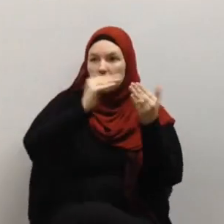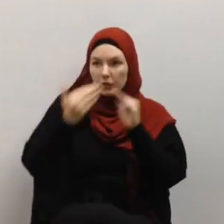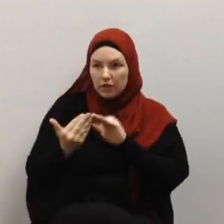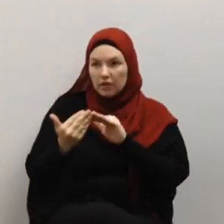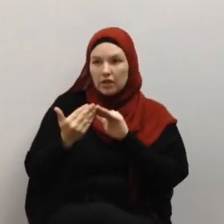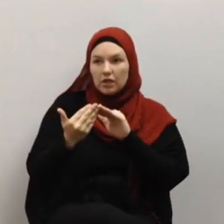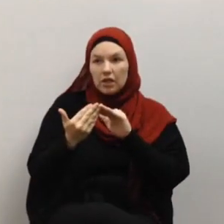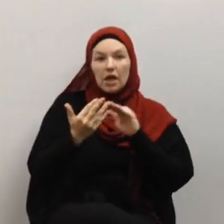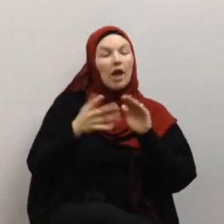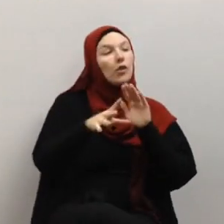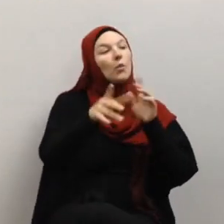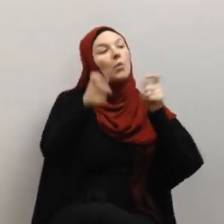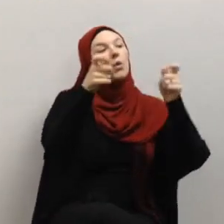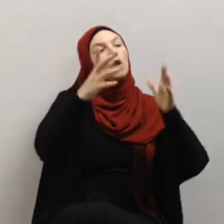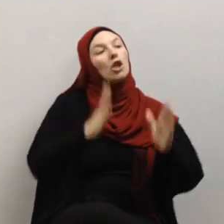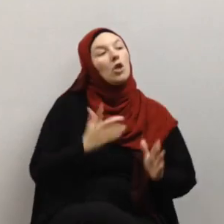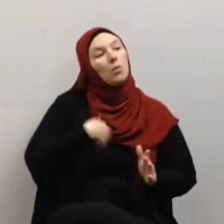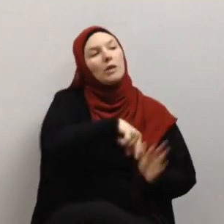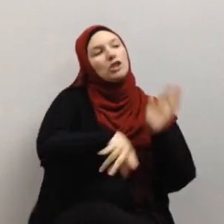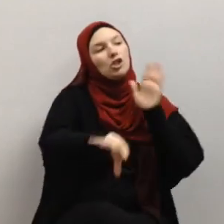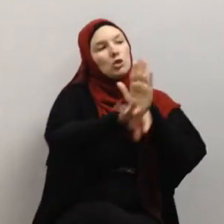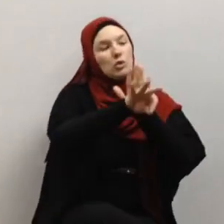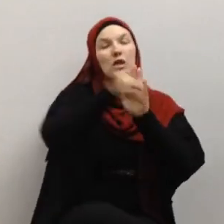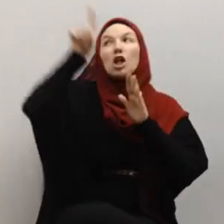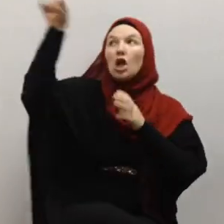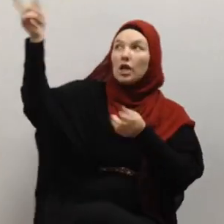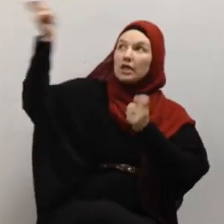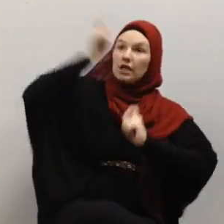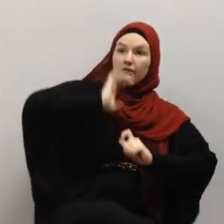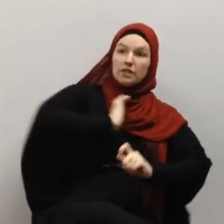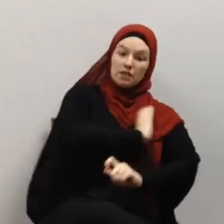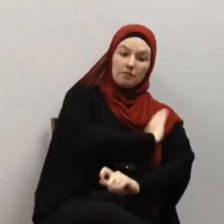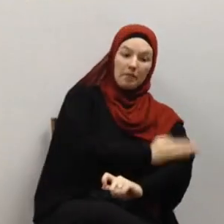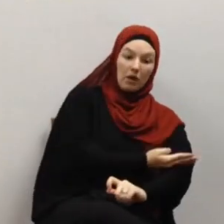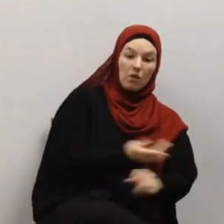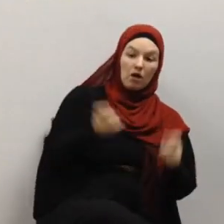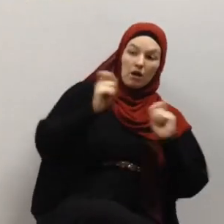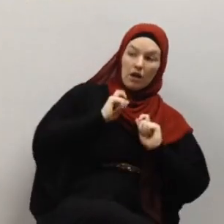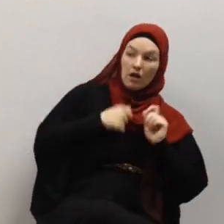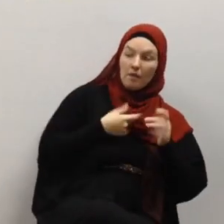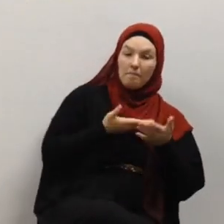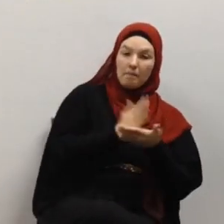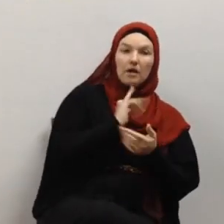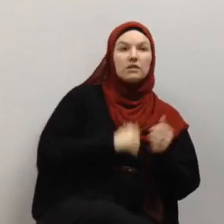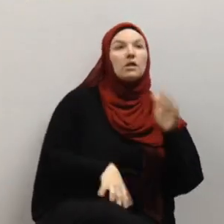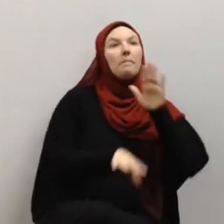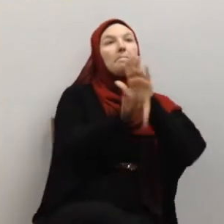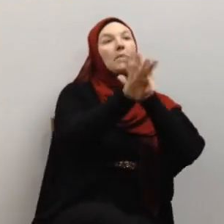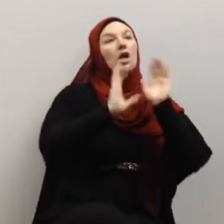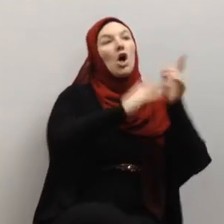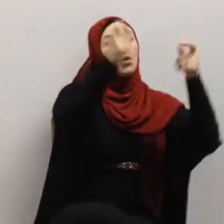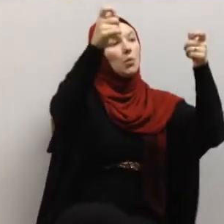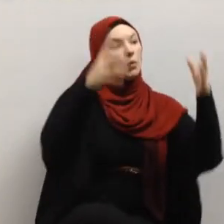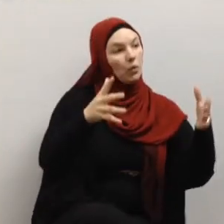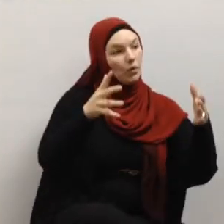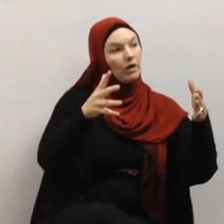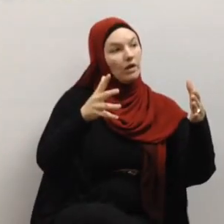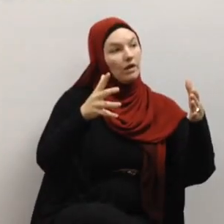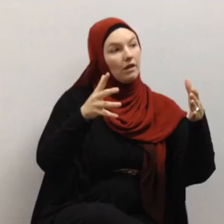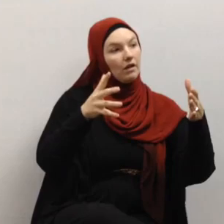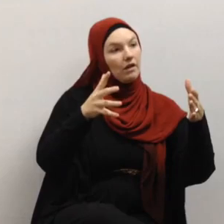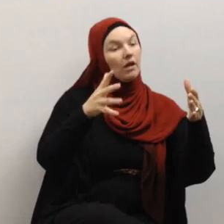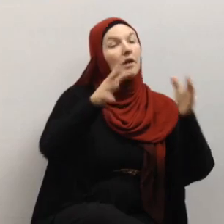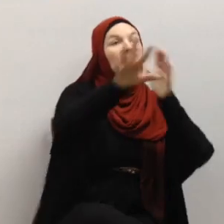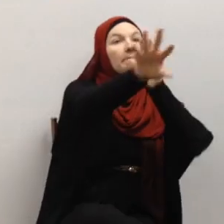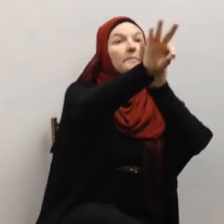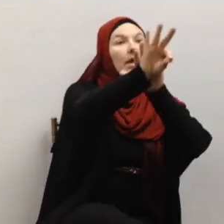Allah gave you the power to choose your ruler and He gave him the power to judge over you, but you both are